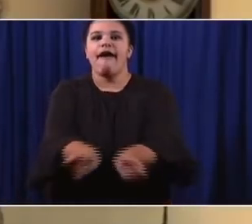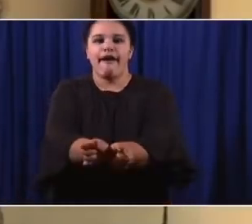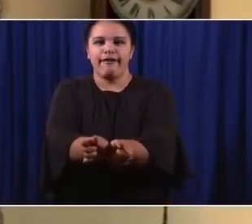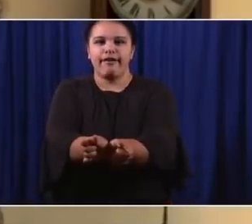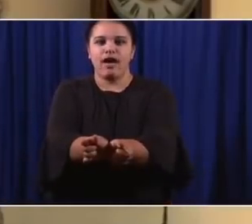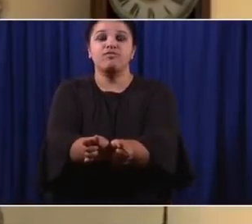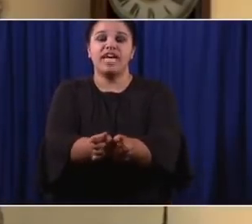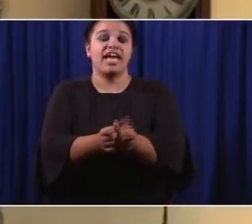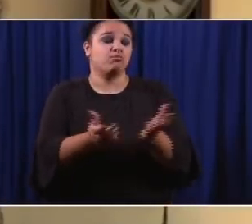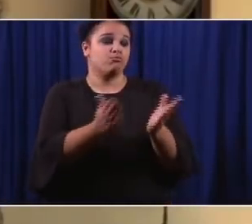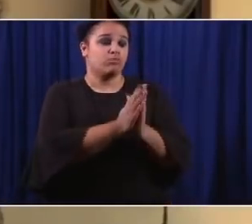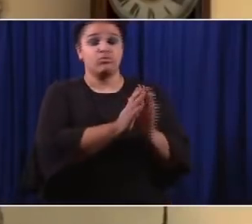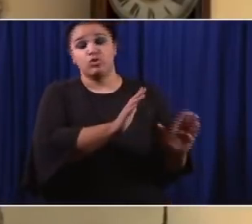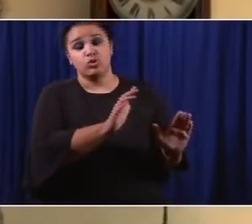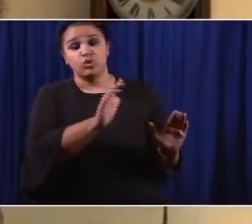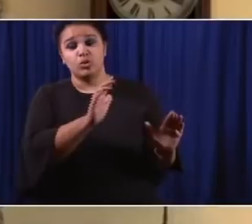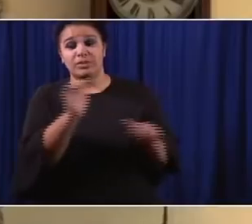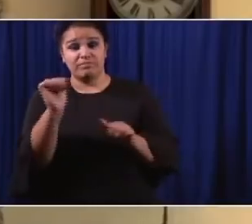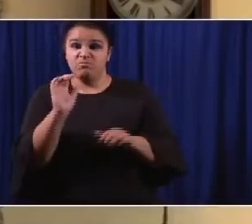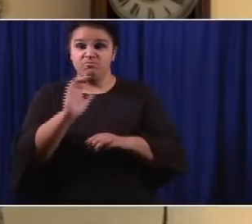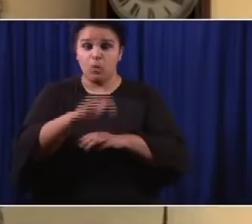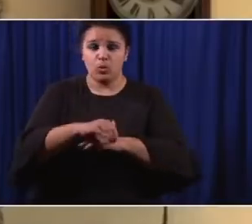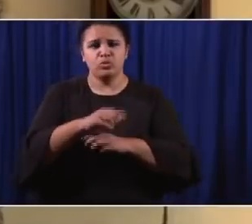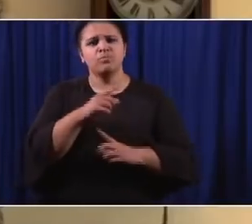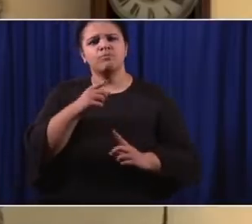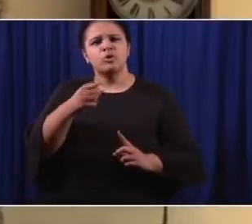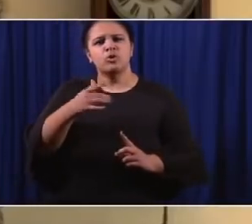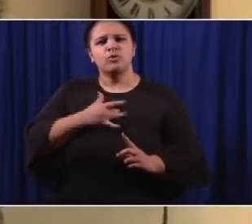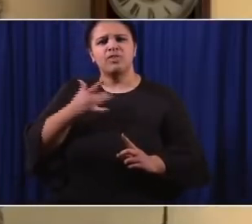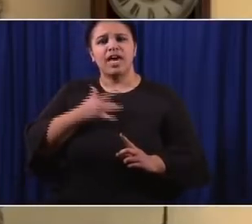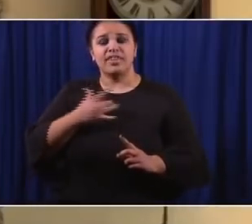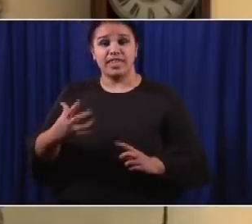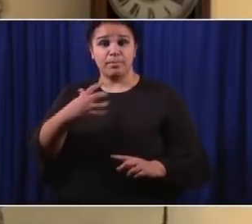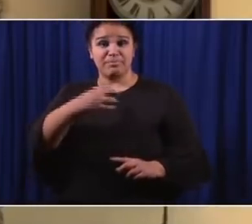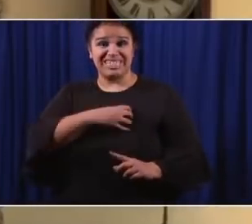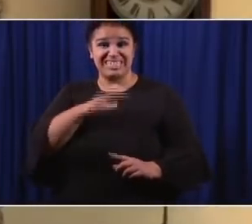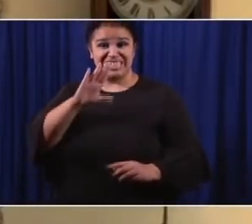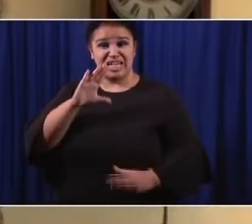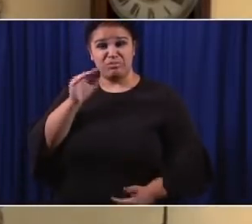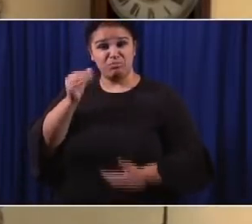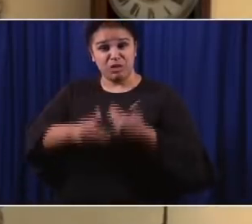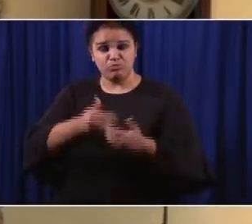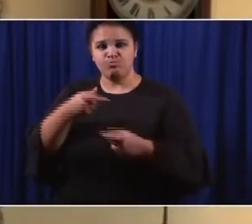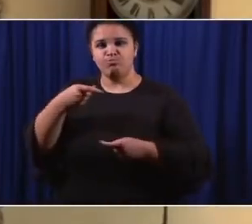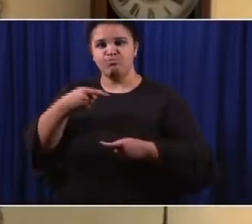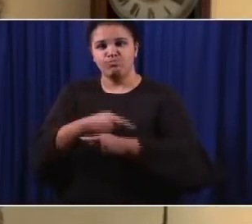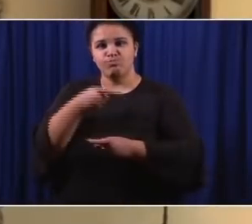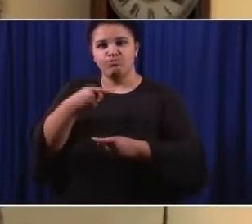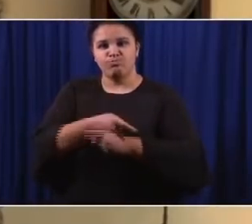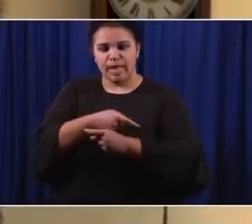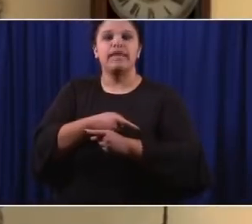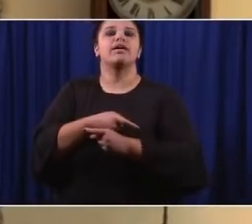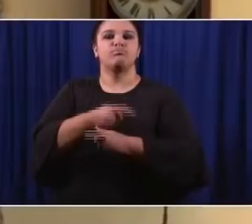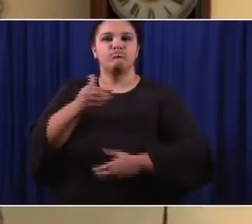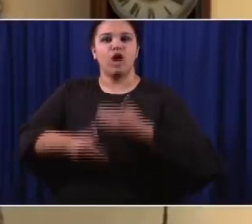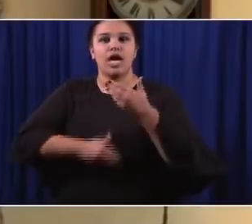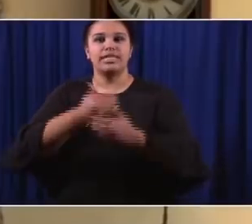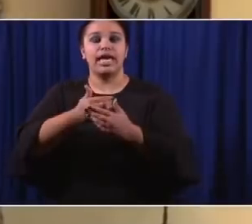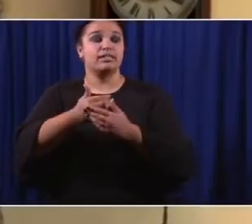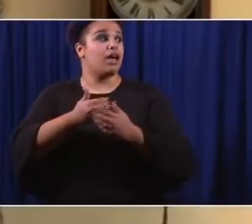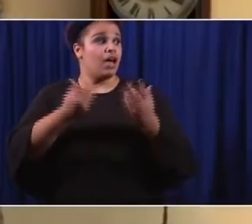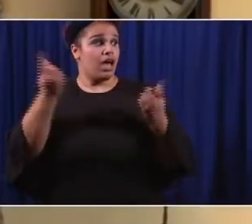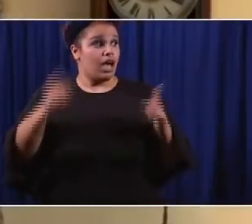premises. Do you think police are justified in approaching fans in the stands who are not wearing